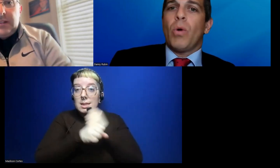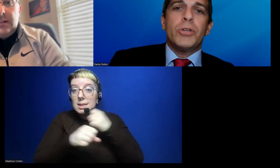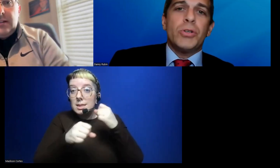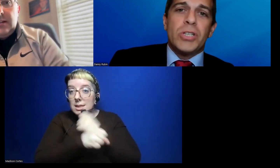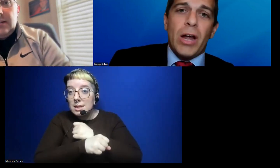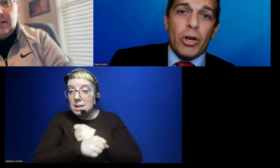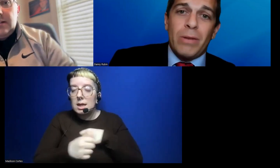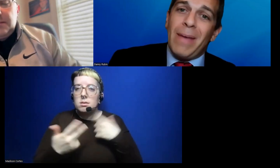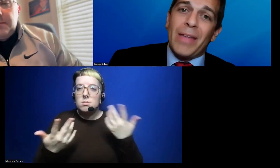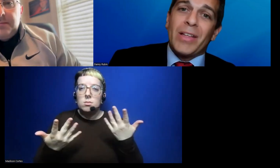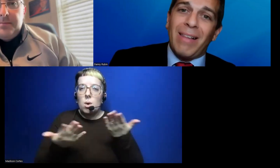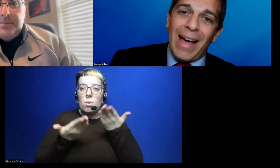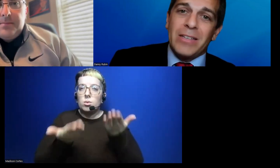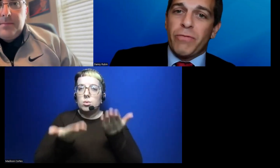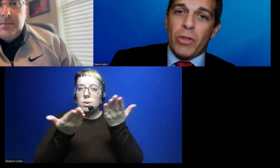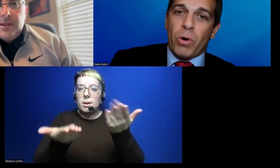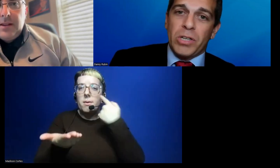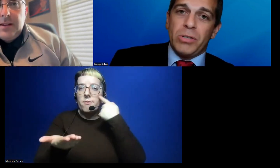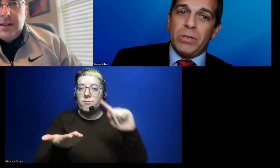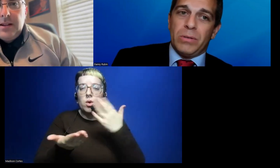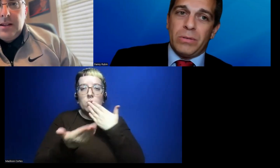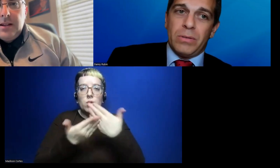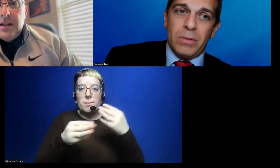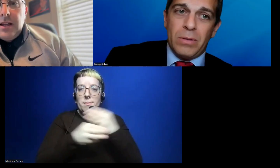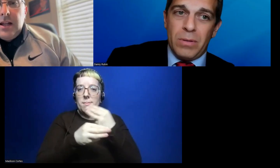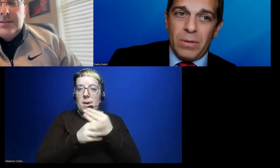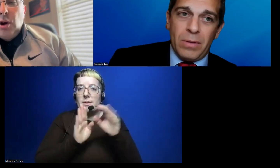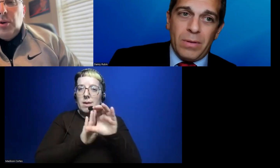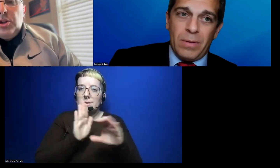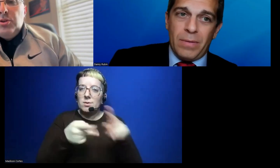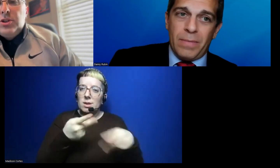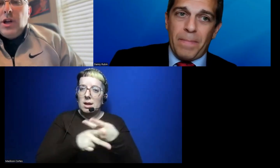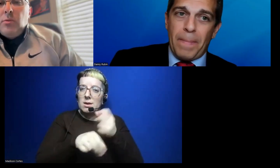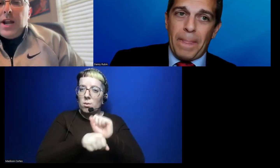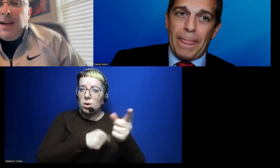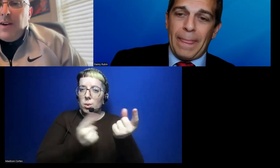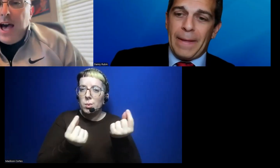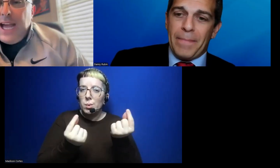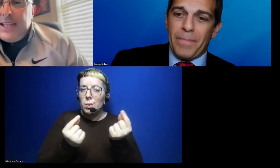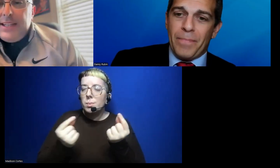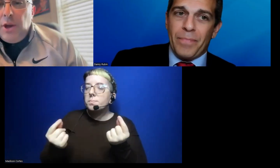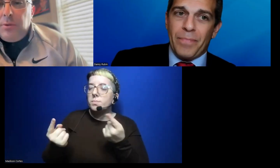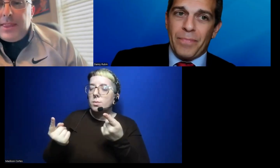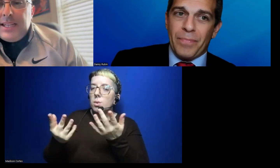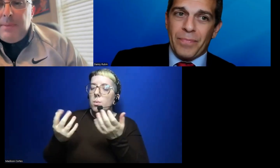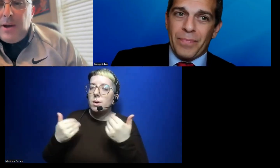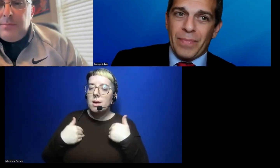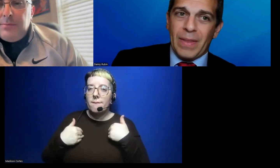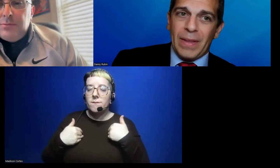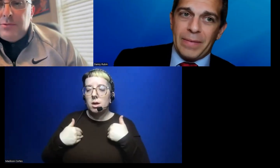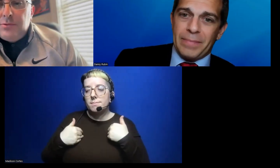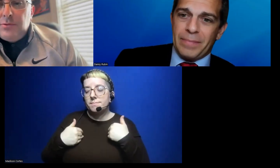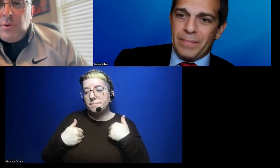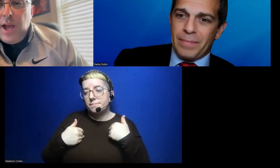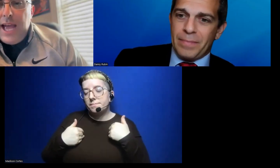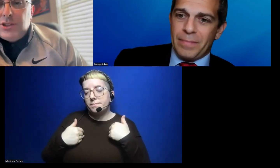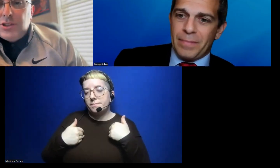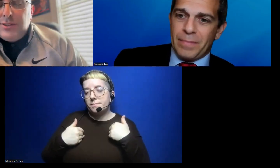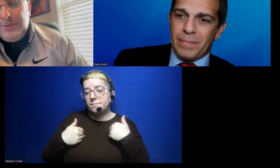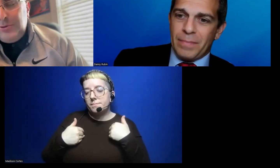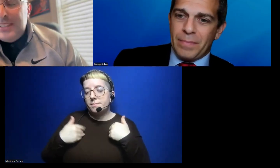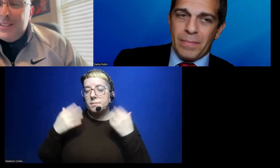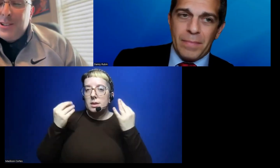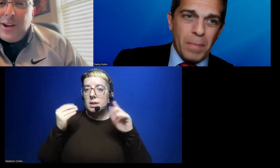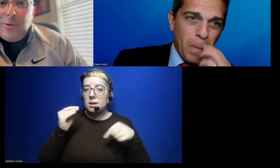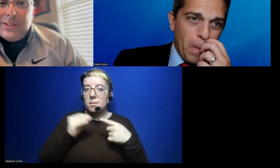statistics? What would you say are good math classes for the work that you do? So you're going to want to have a high, think about as